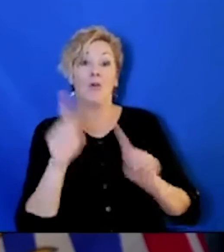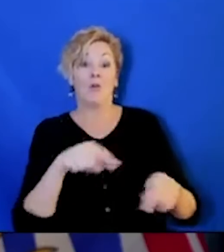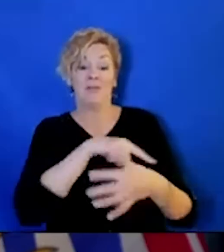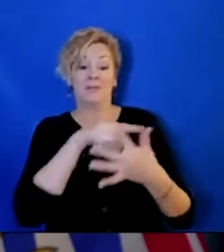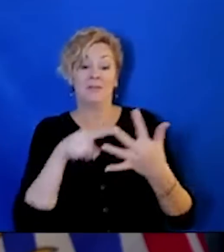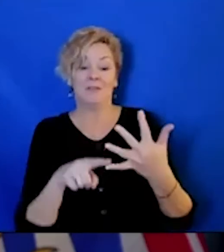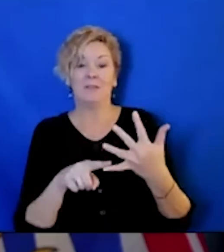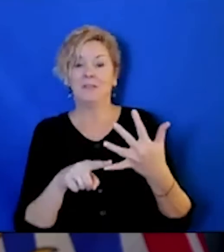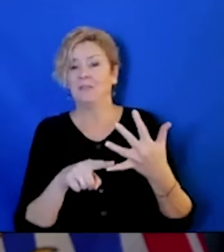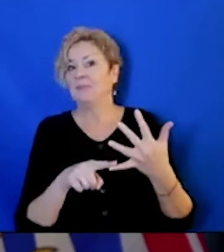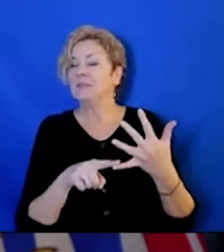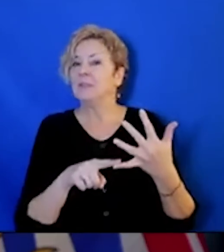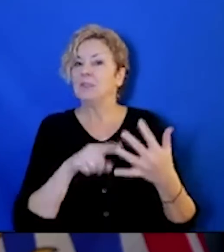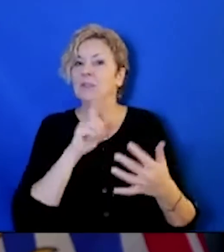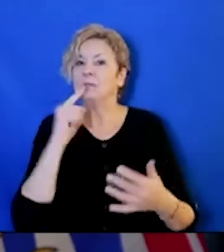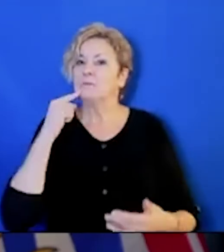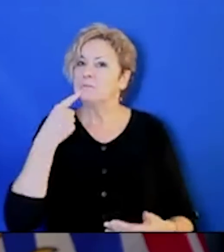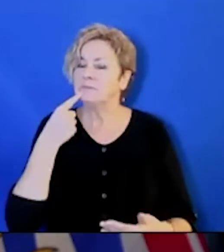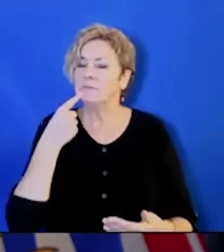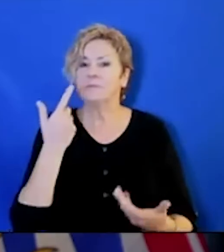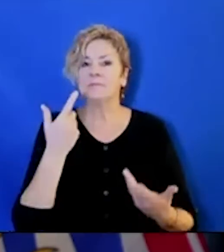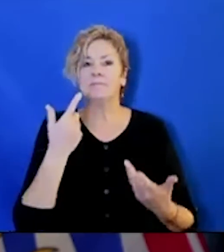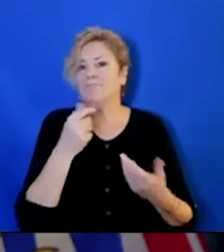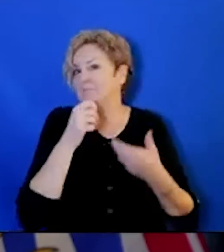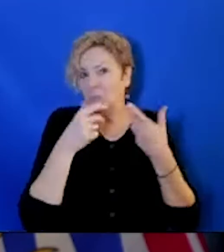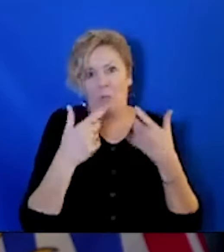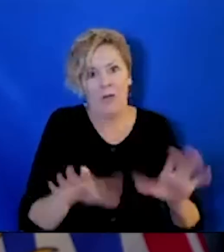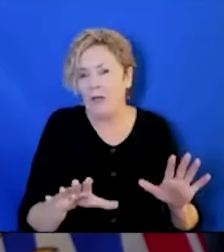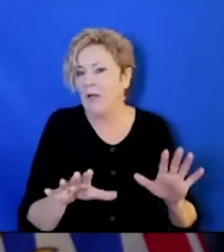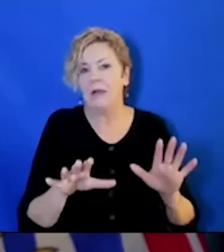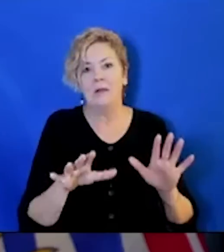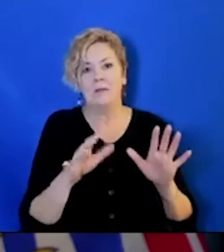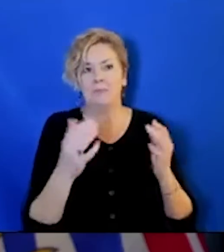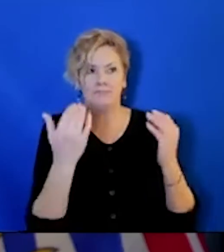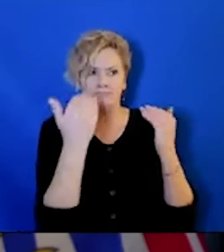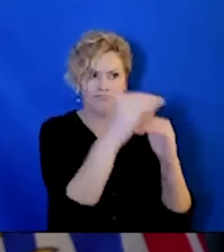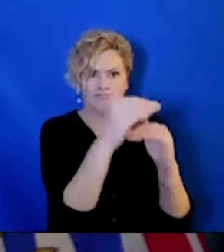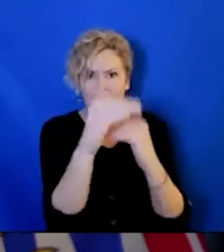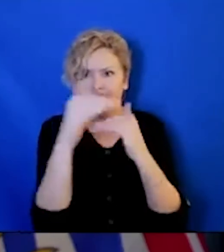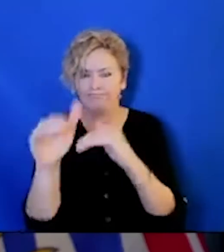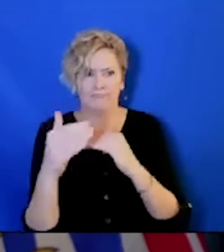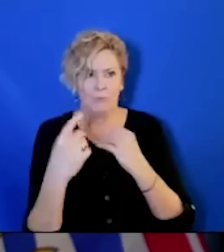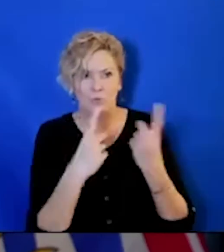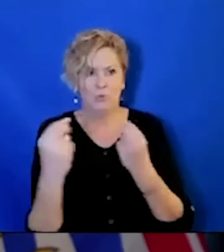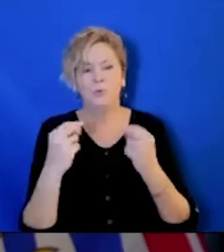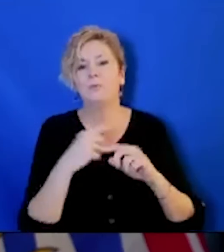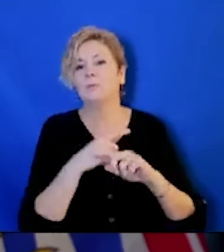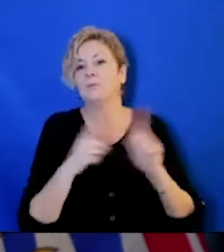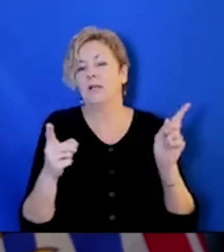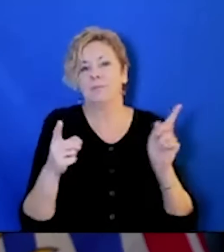to address those areas where we were seeing transmission happening and expanding rapidly. This latest action